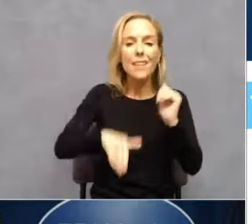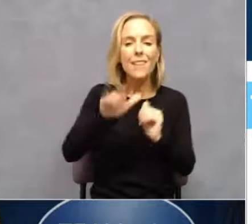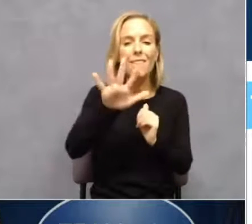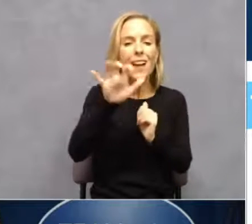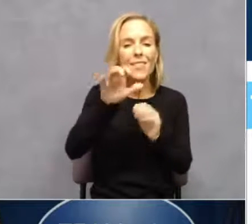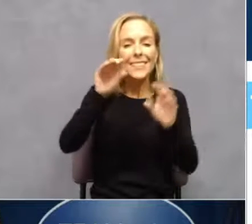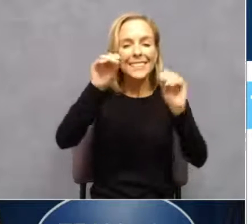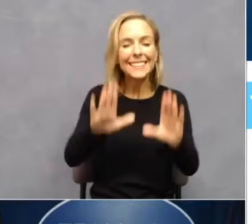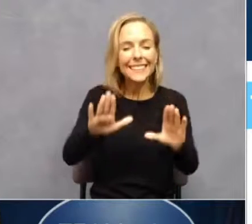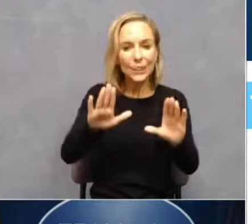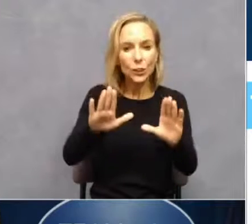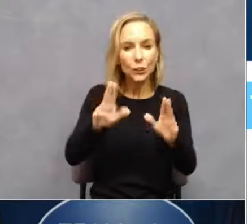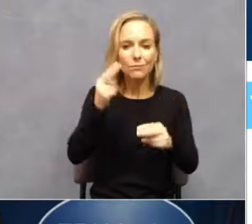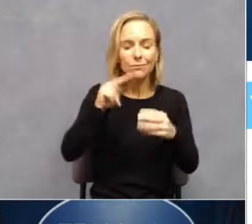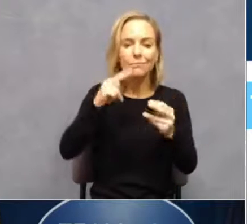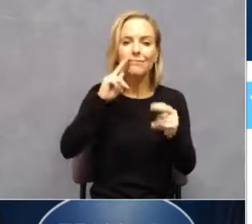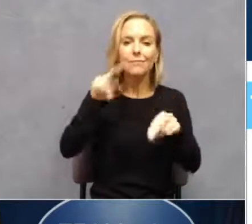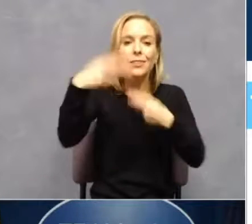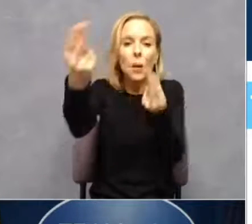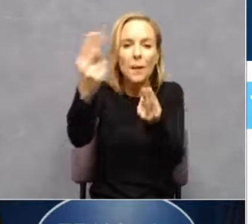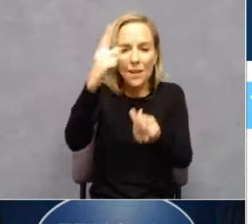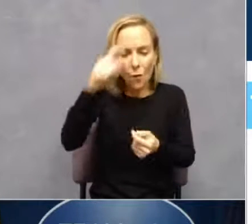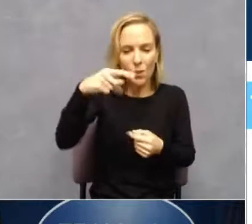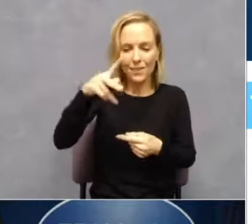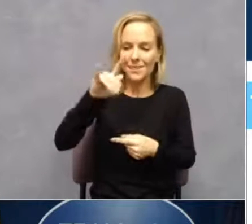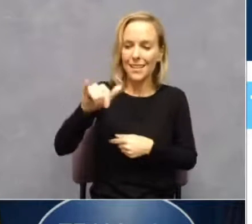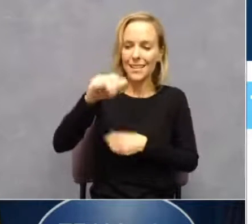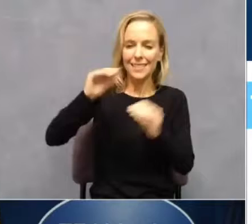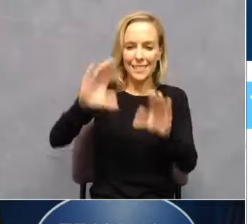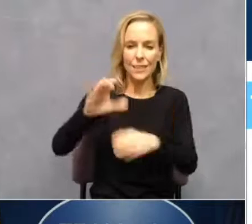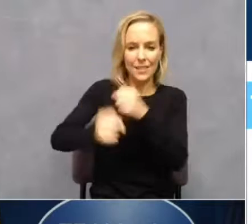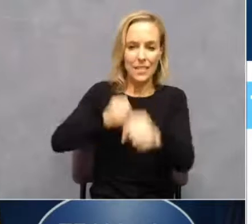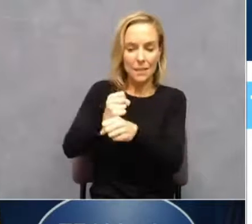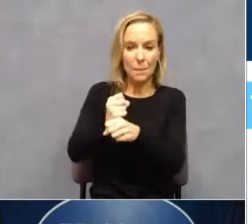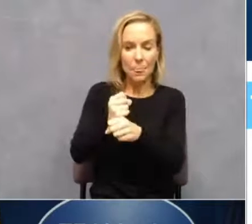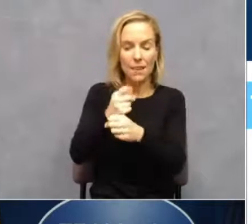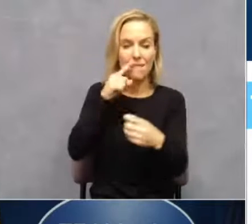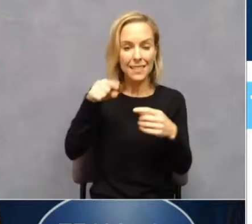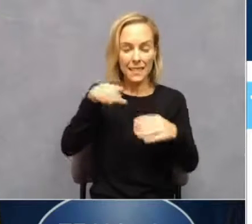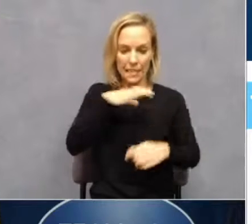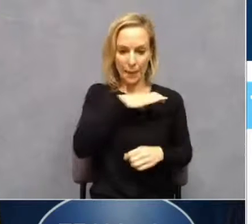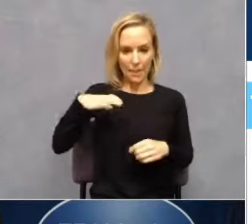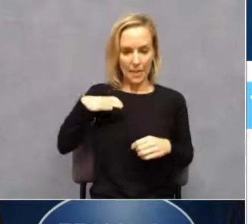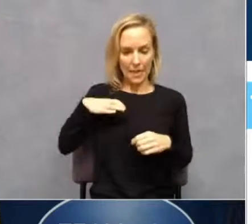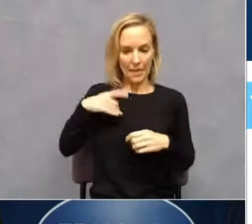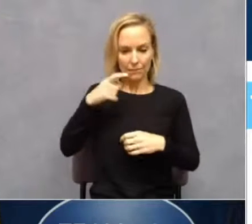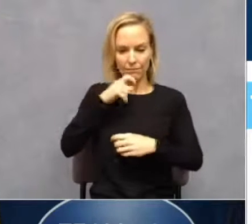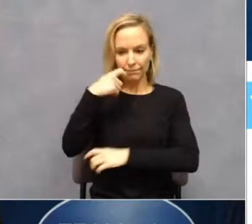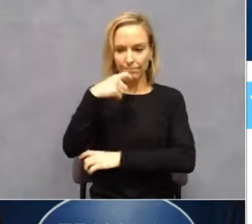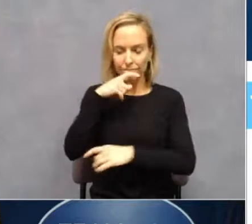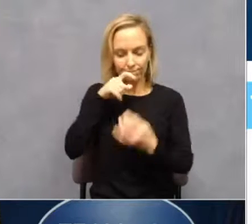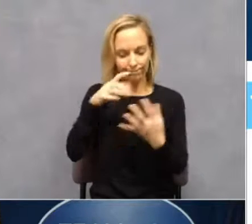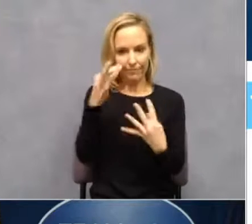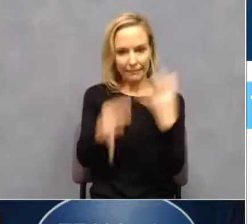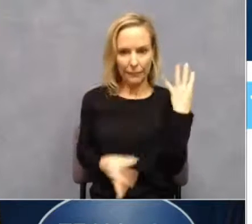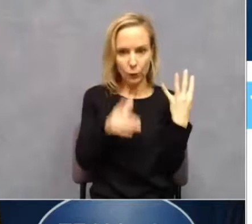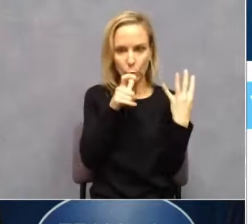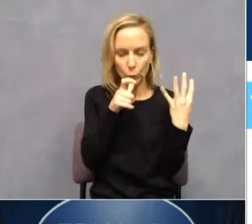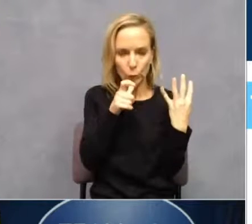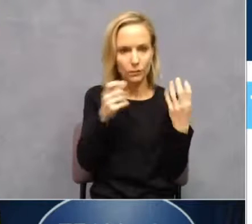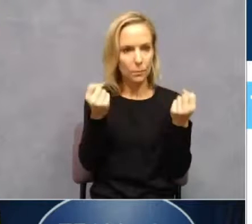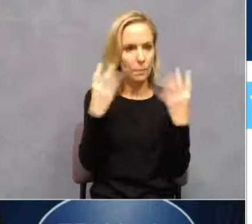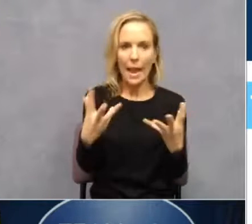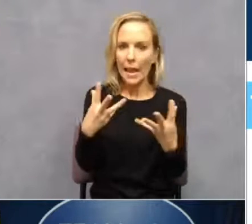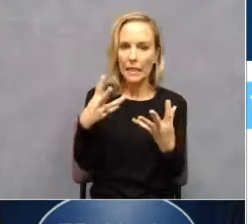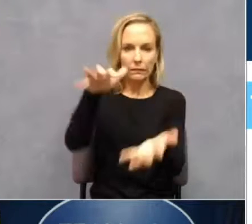Teacher of the Year, and the selection committee had a difficult task in narrowing down the applicants. However, 3 teachers stood out